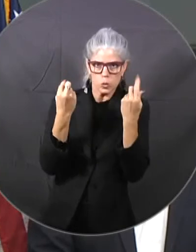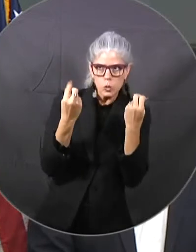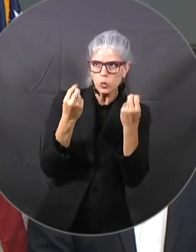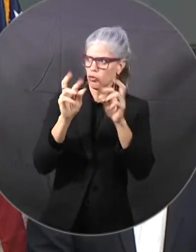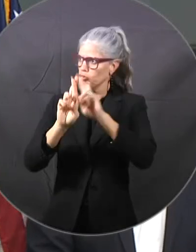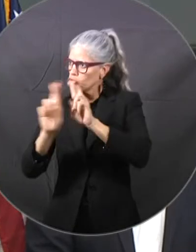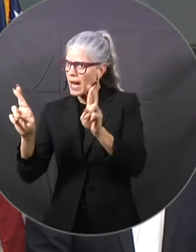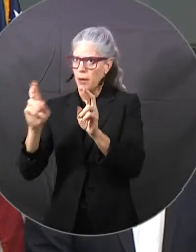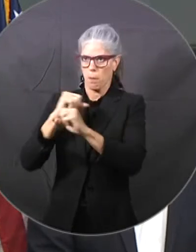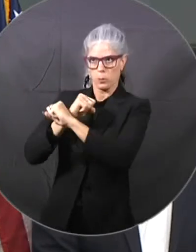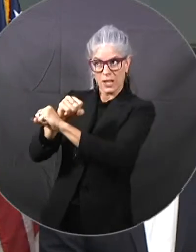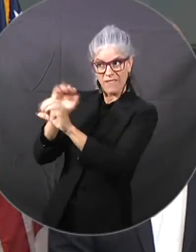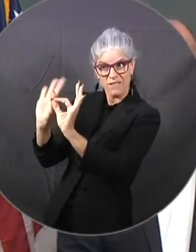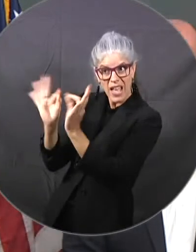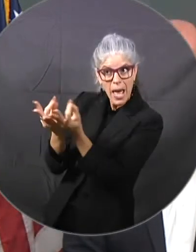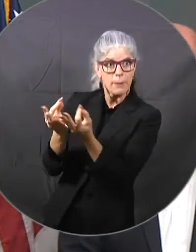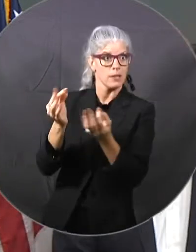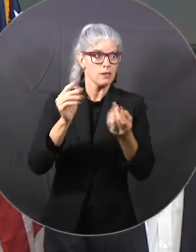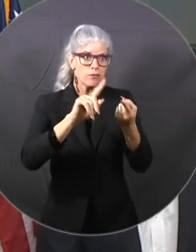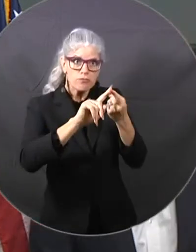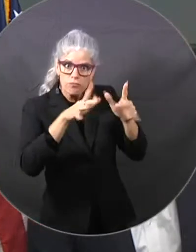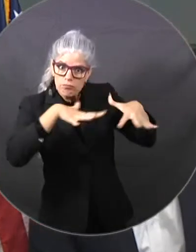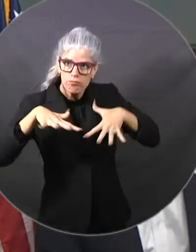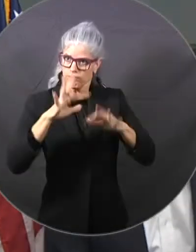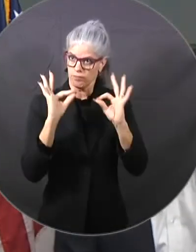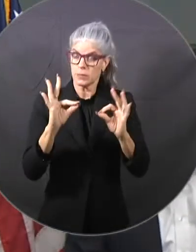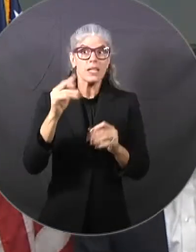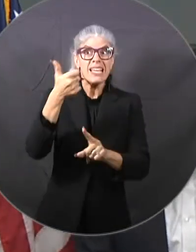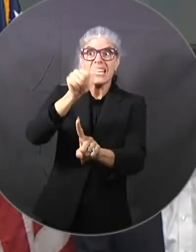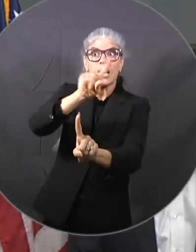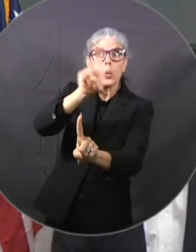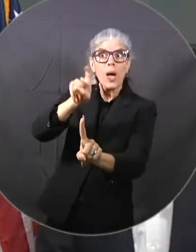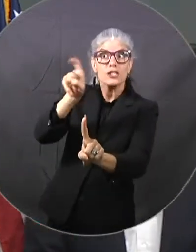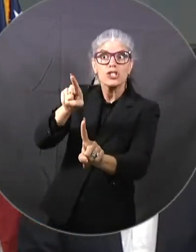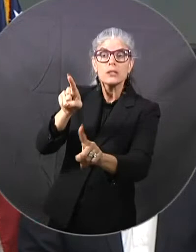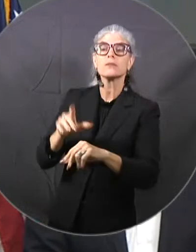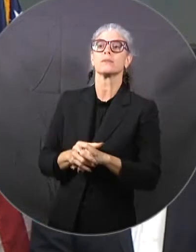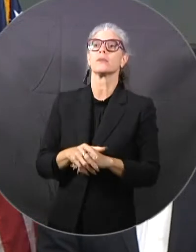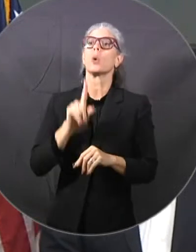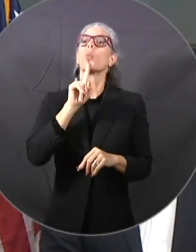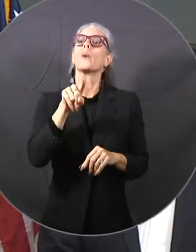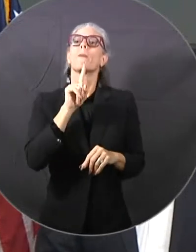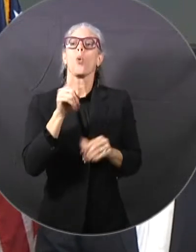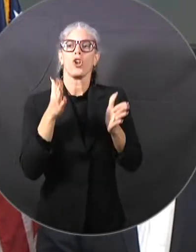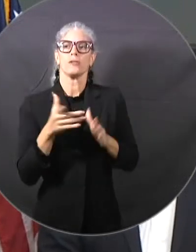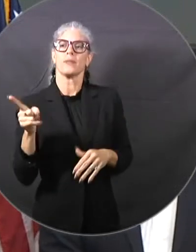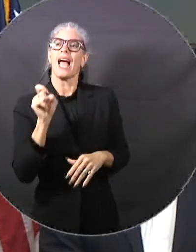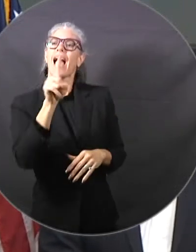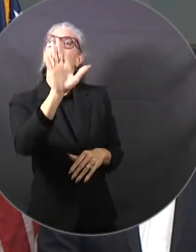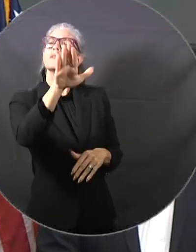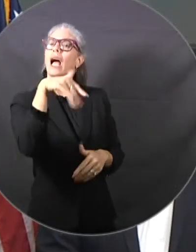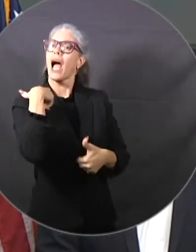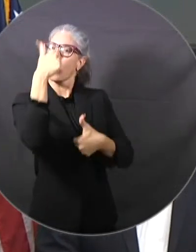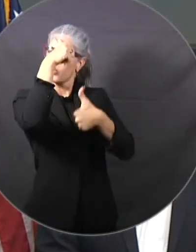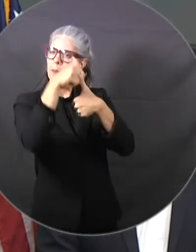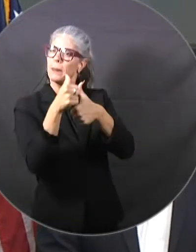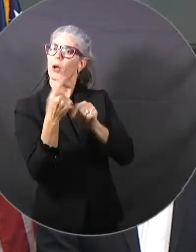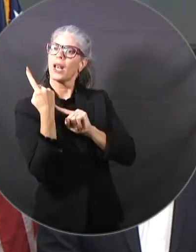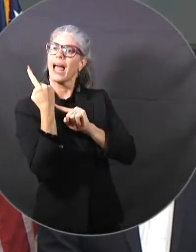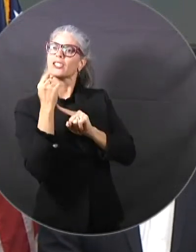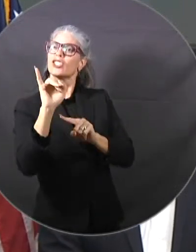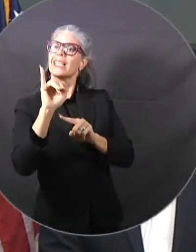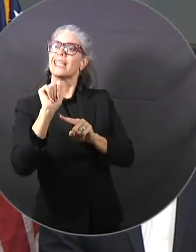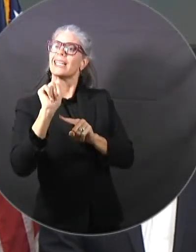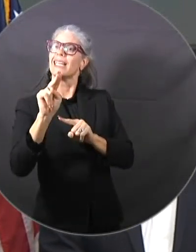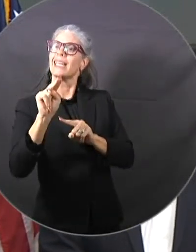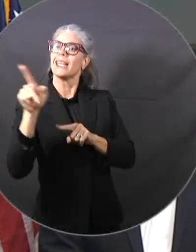questions? Yeah, after Ian, there were insurance companies accused by their own adjusters of denying claims or deliberately lowballing claims.